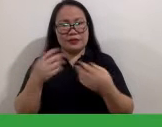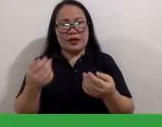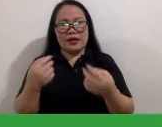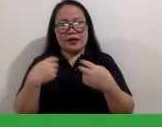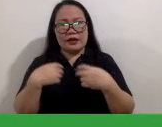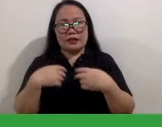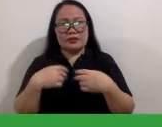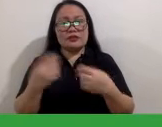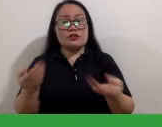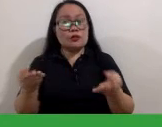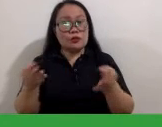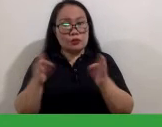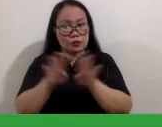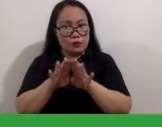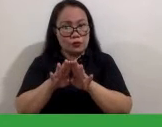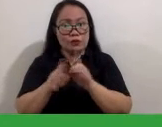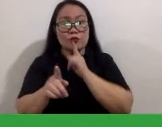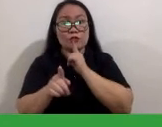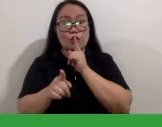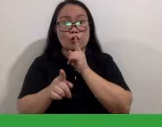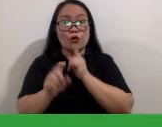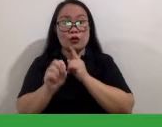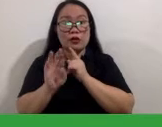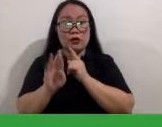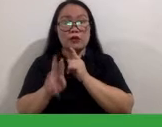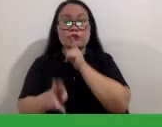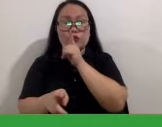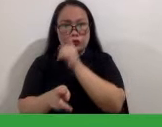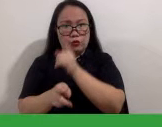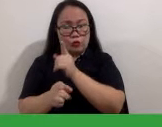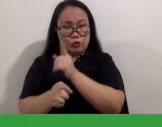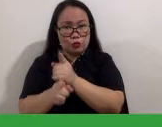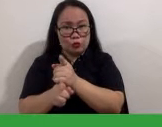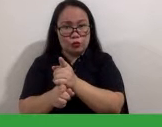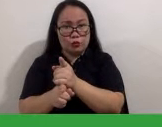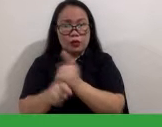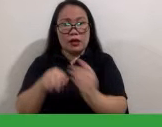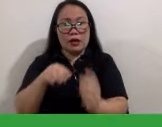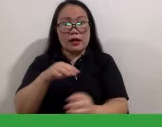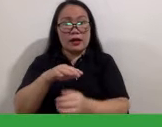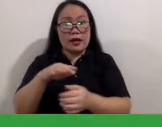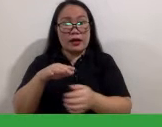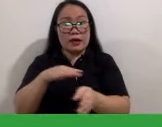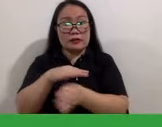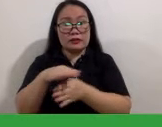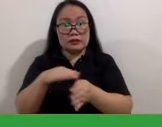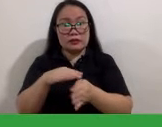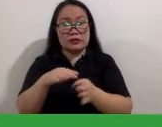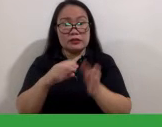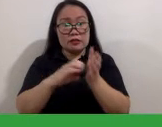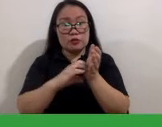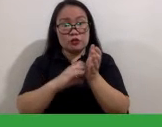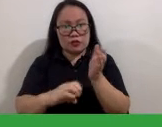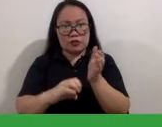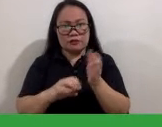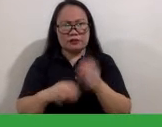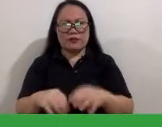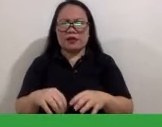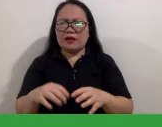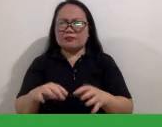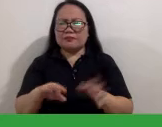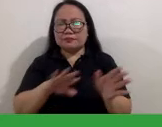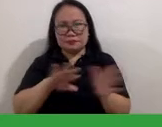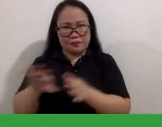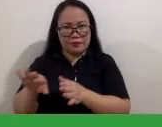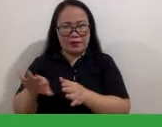closure property is true under subtraction. Okay? Now, how about in division?